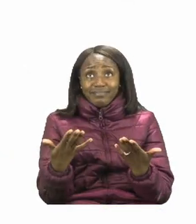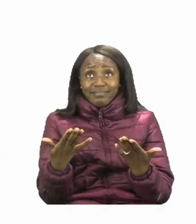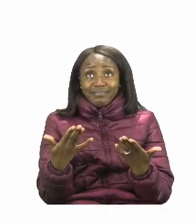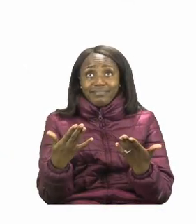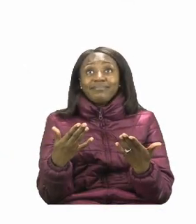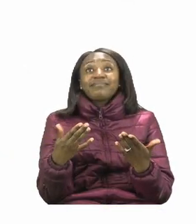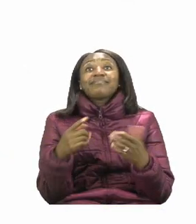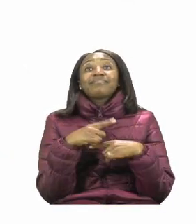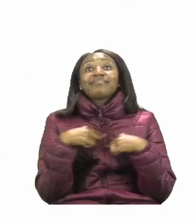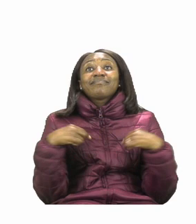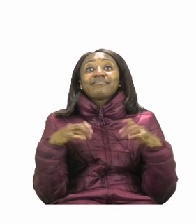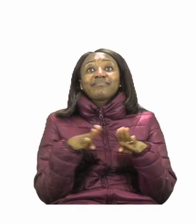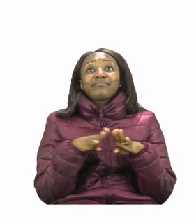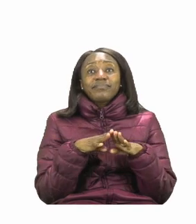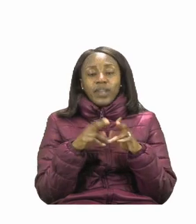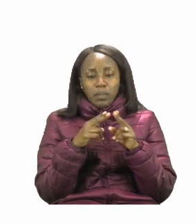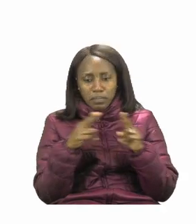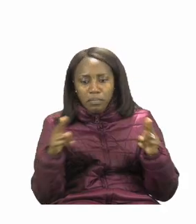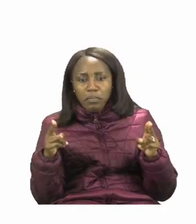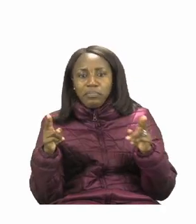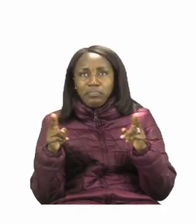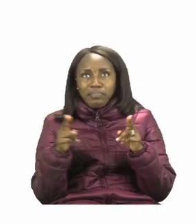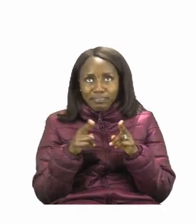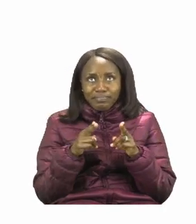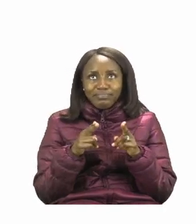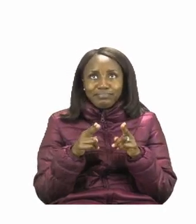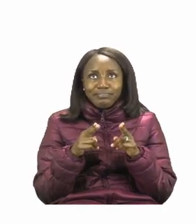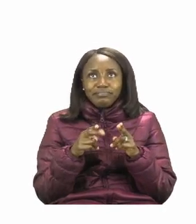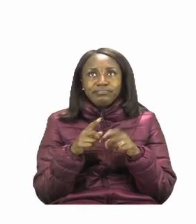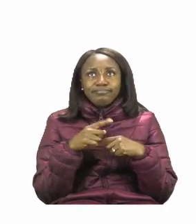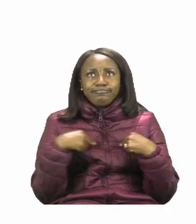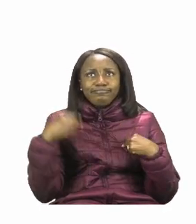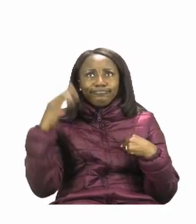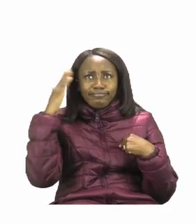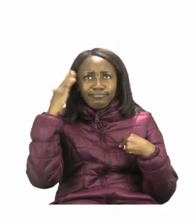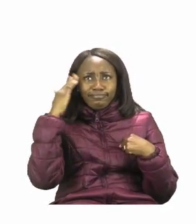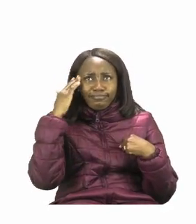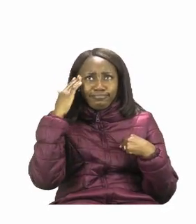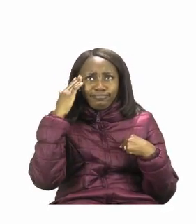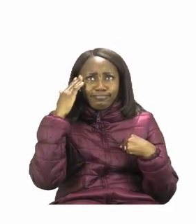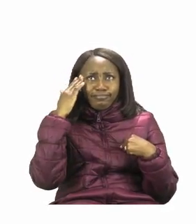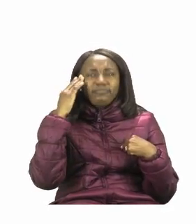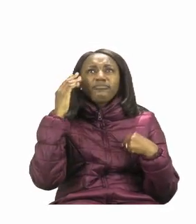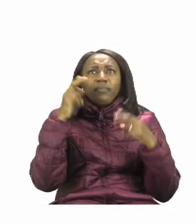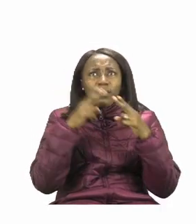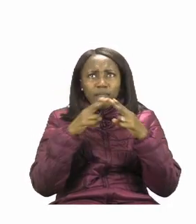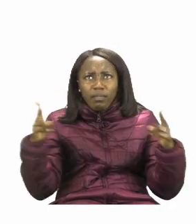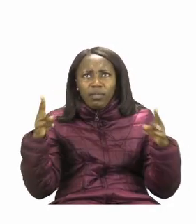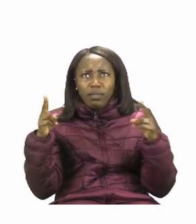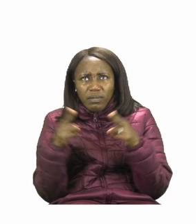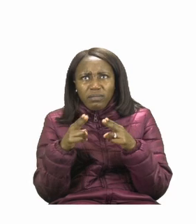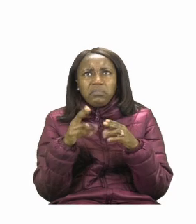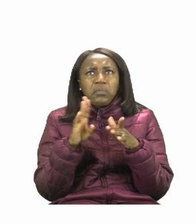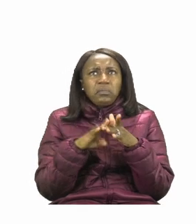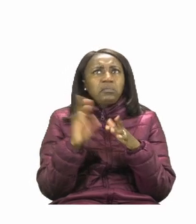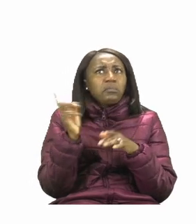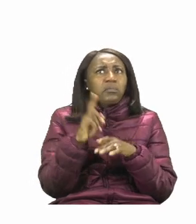doing length. Now, we know that length has something to do with meters